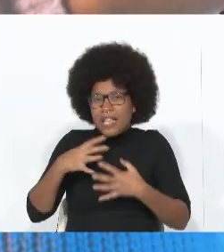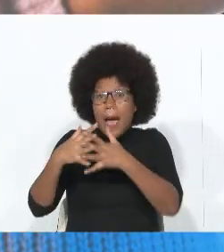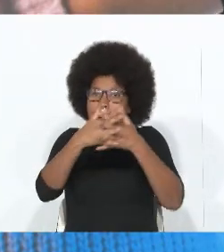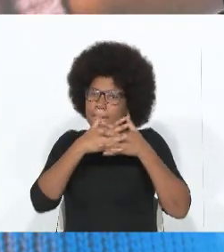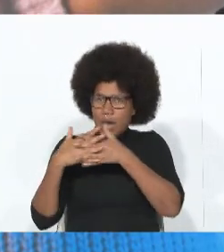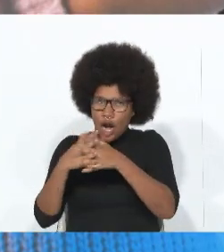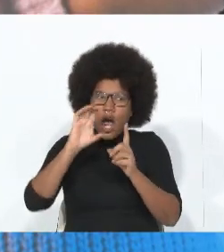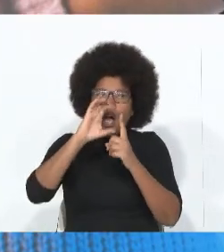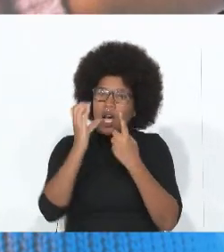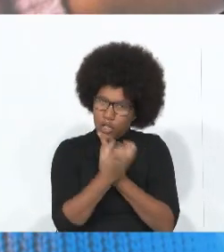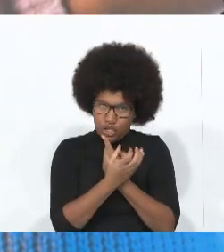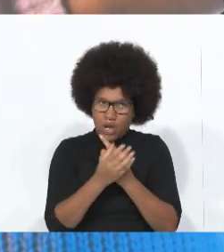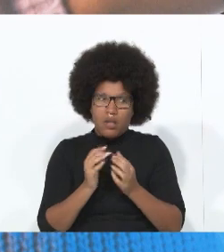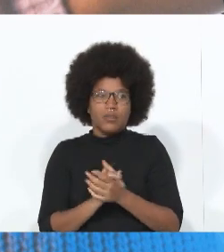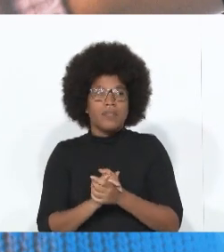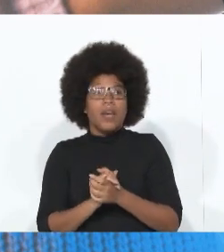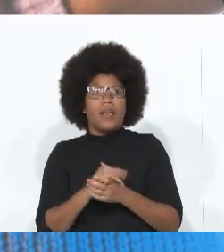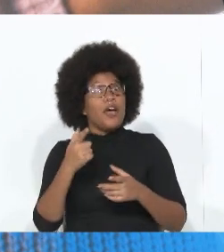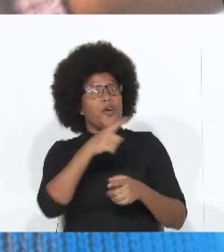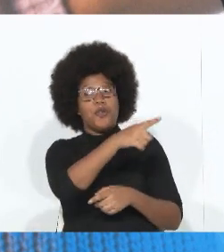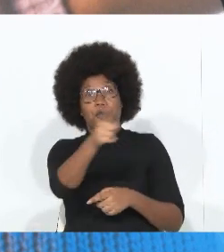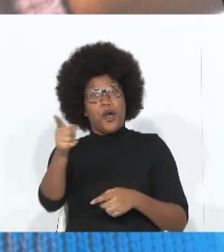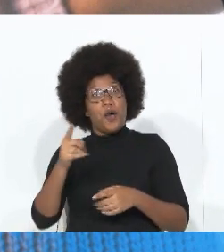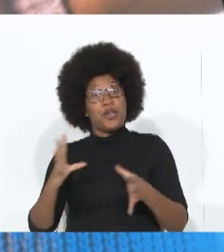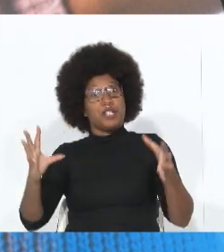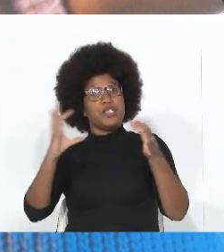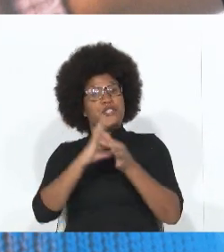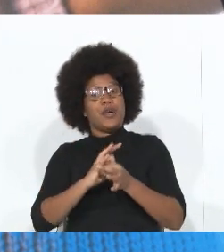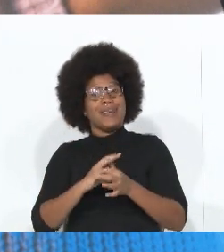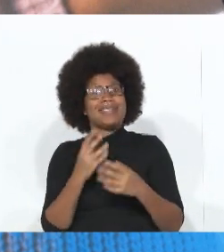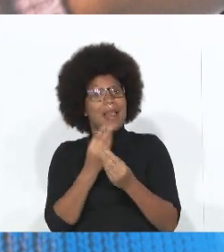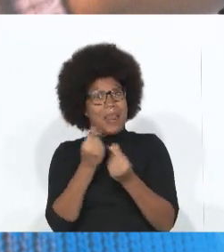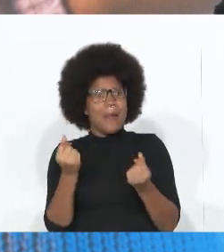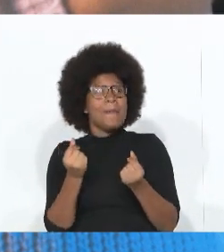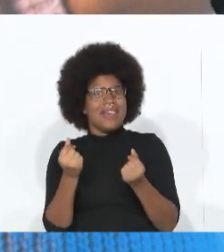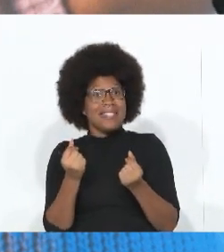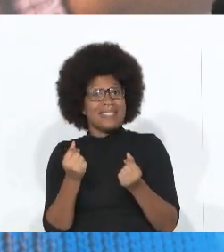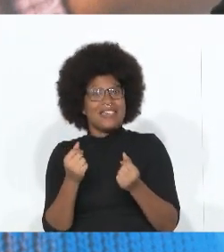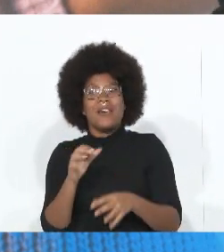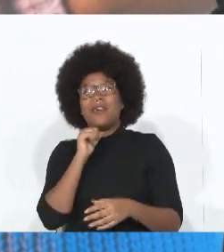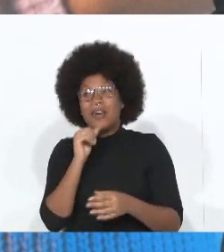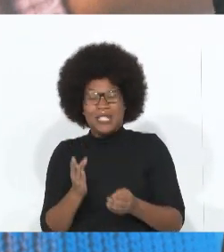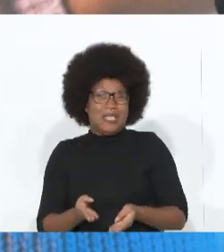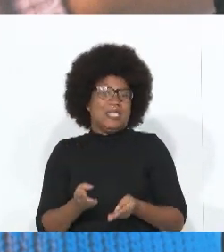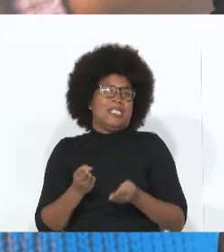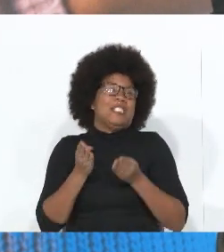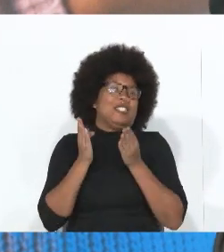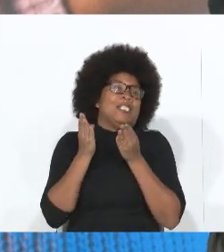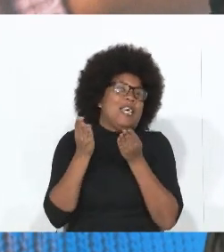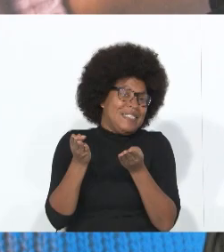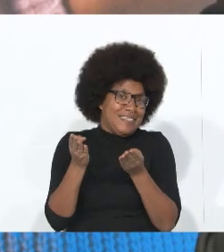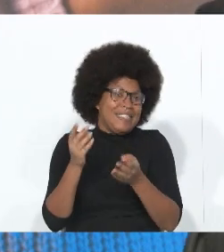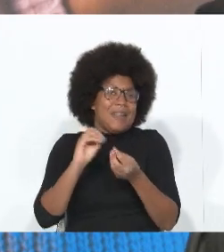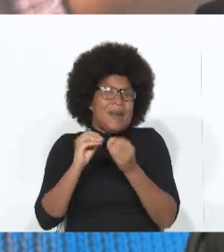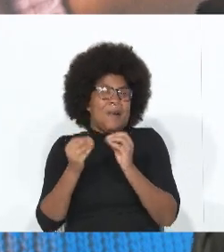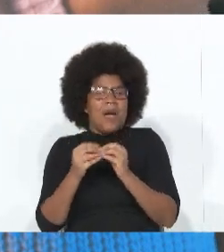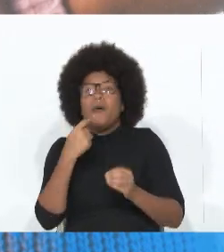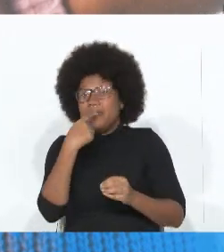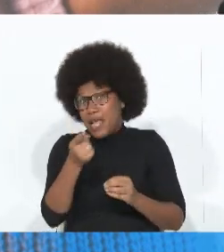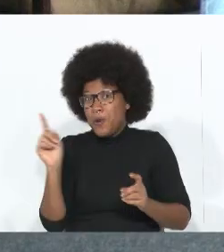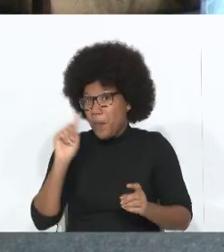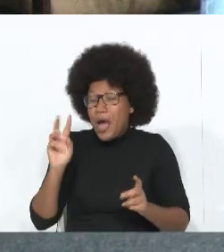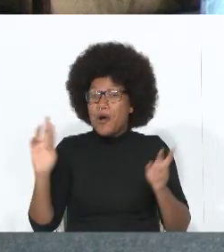those persons call. You're going to join us in a little bit. I'll tell you when. I'll tell you when. We're not even going to suggest the number just yet, but I'll tell you when you'll be joining